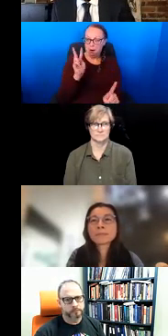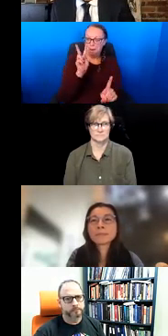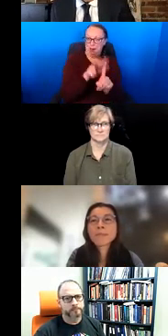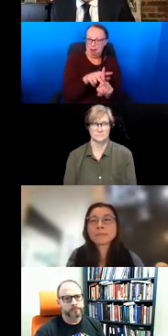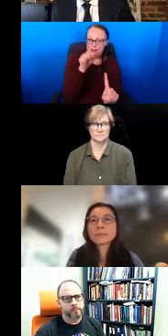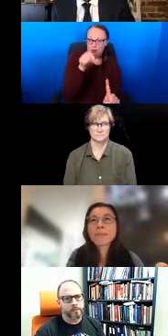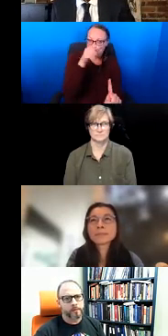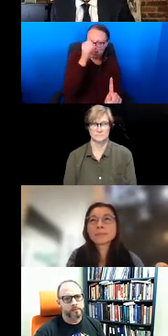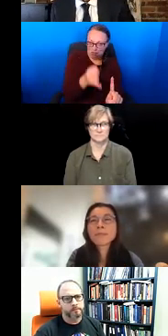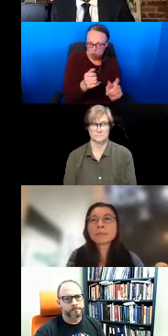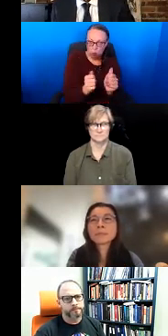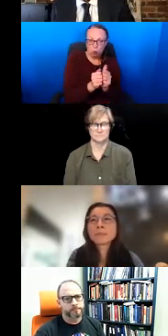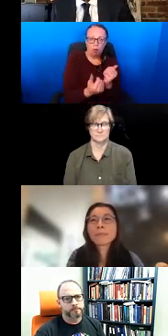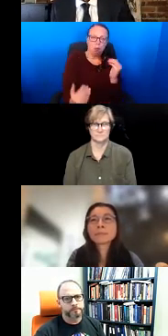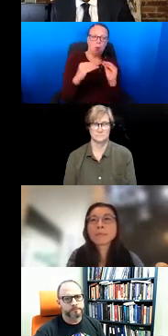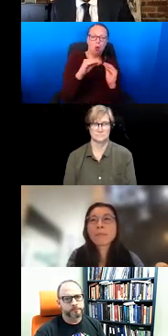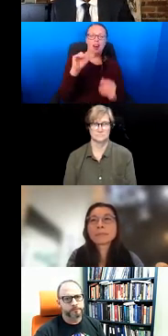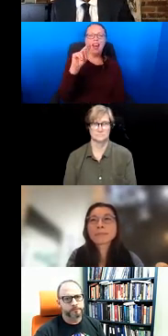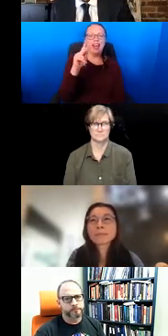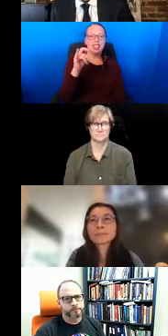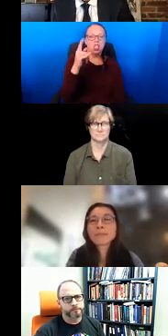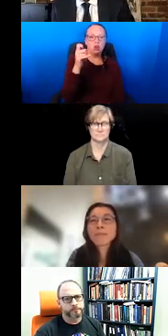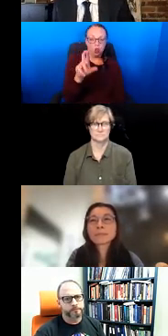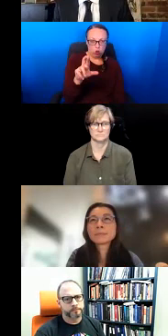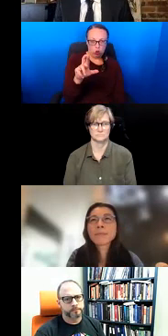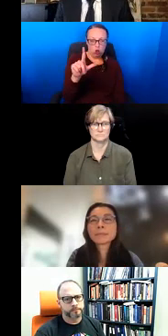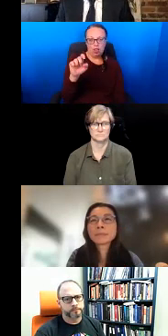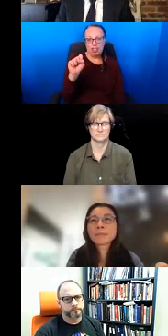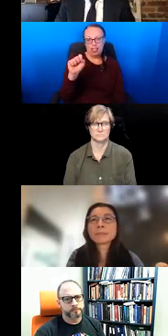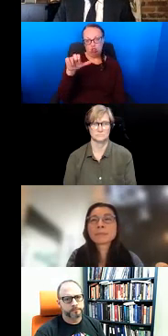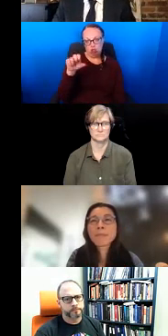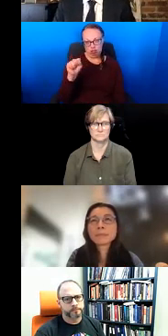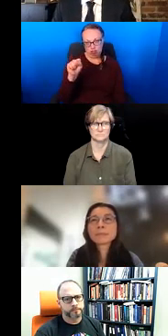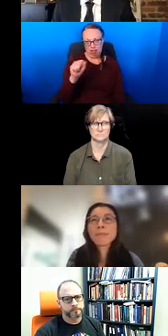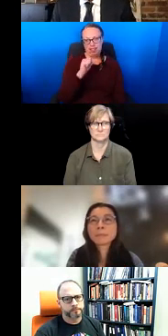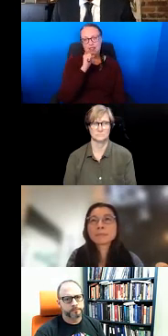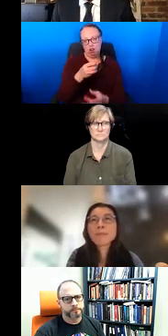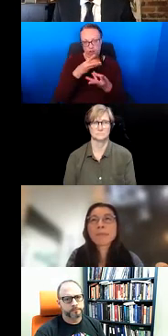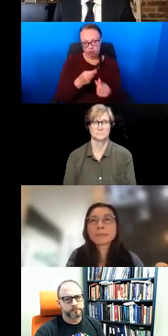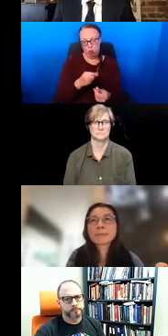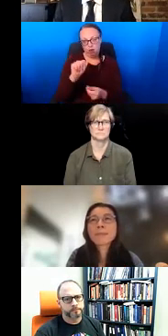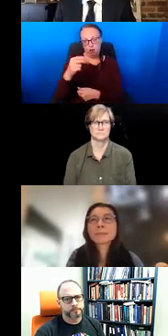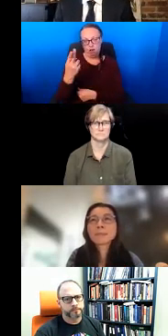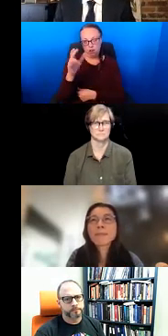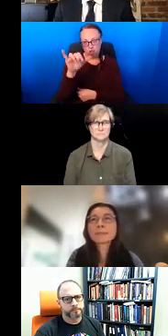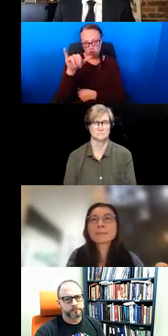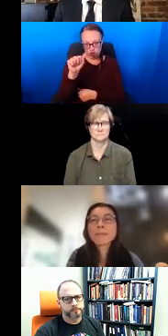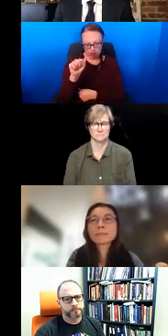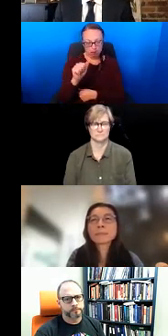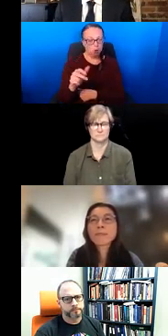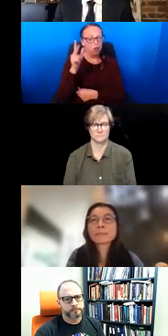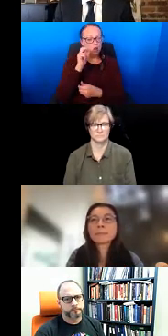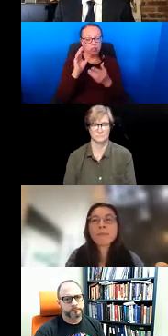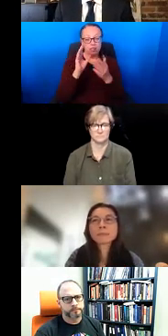more anterior and anterior lesions and non-fluent aphasia. So here's some data from Dorothy Sauer's